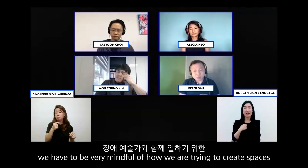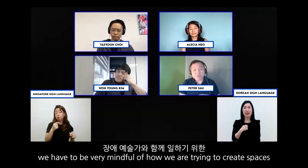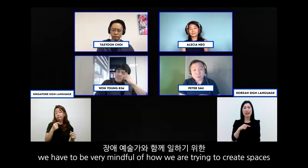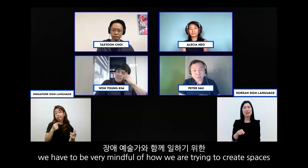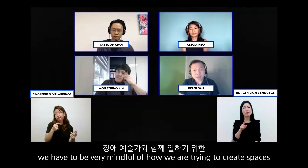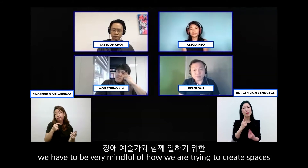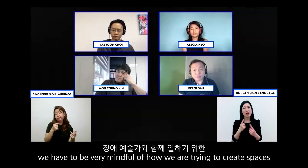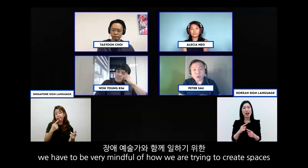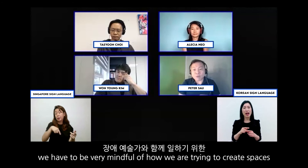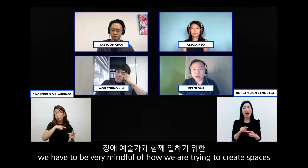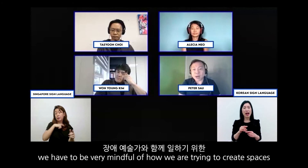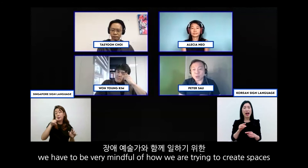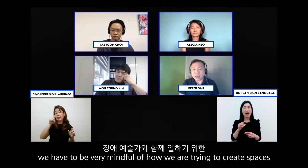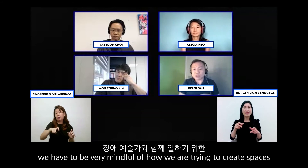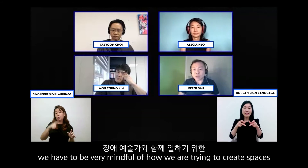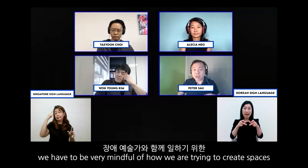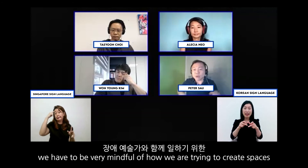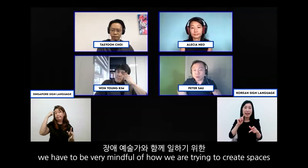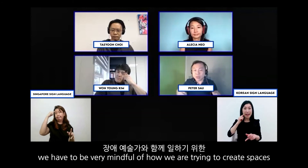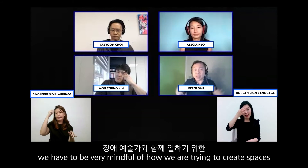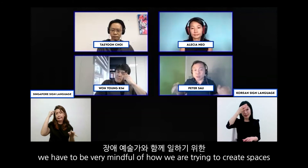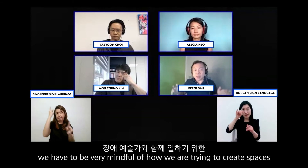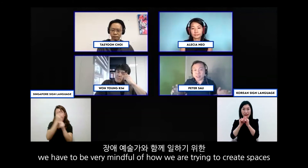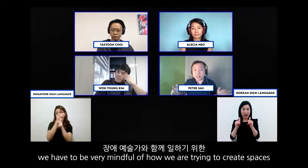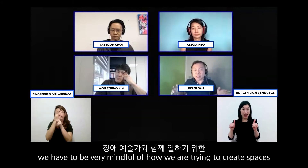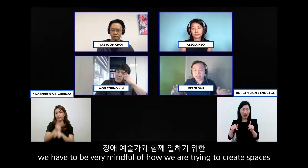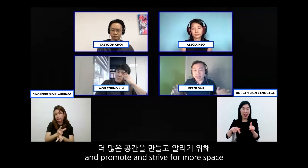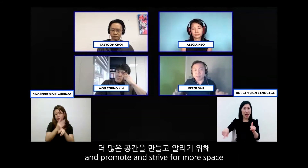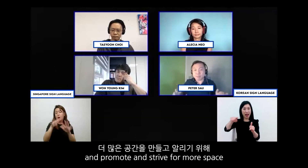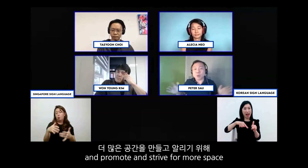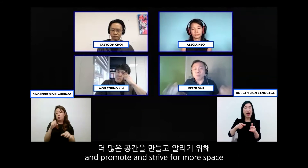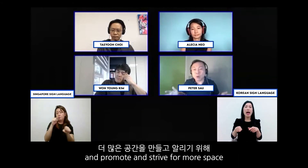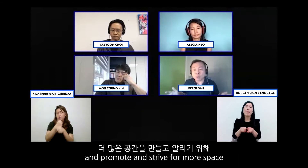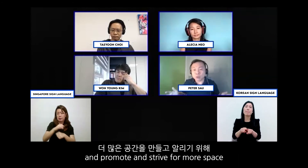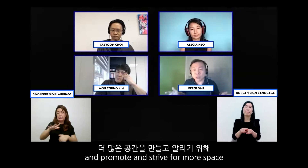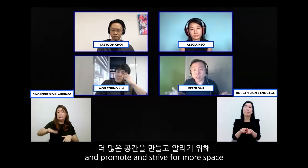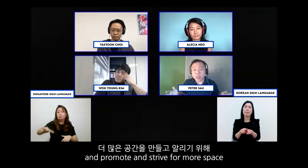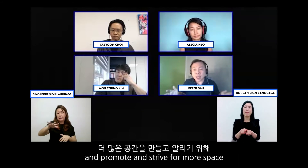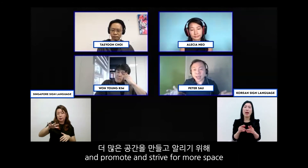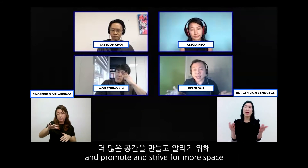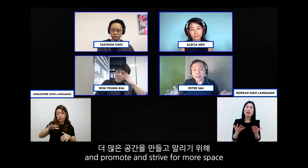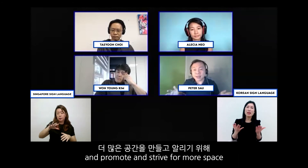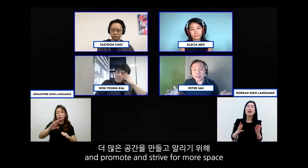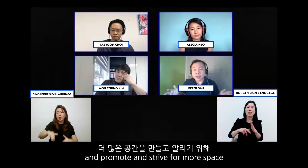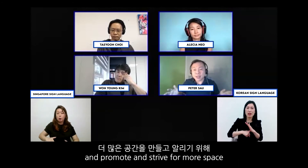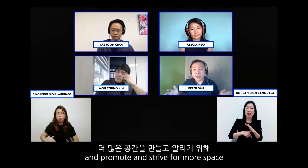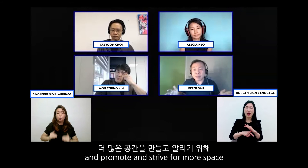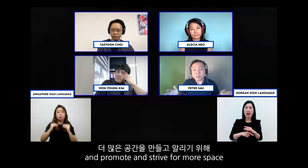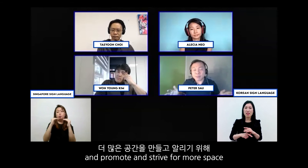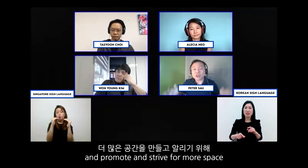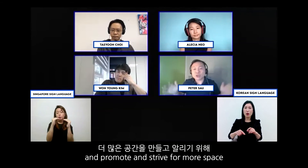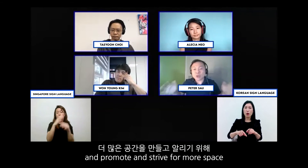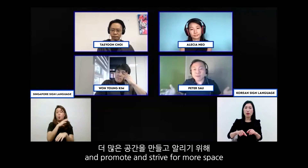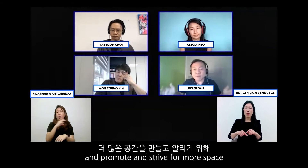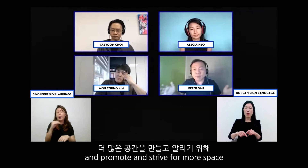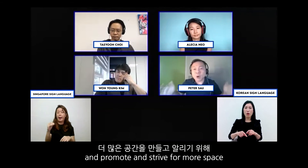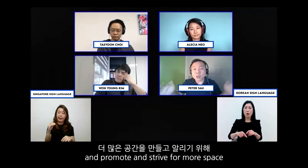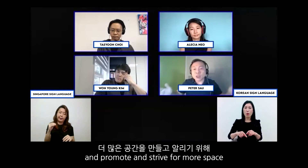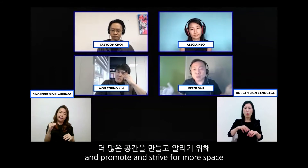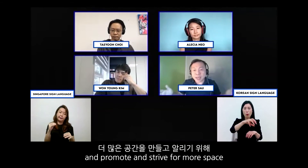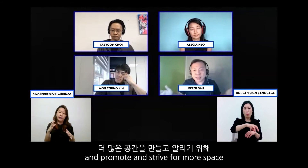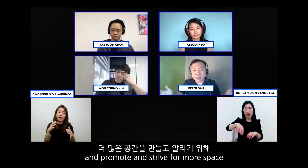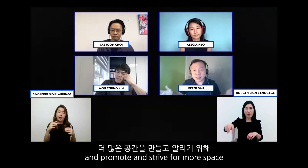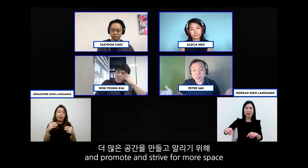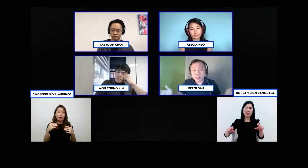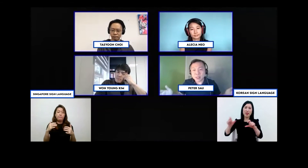we have to be very mindful of how we are trying to create spaces and promote and strive for